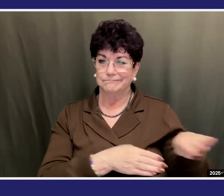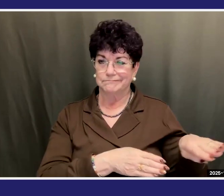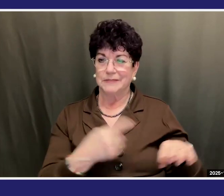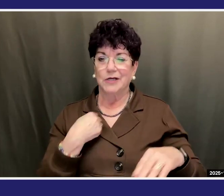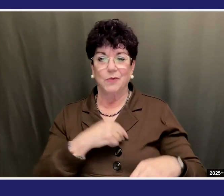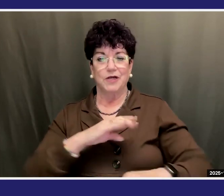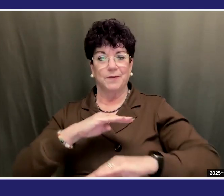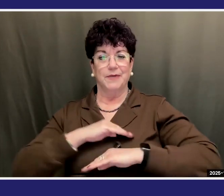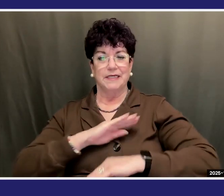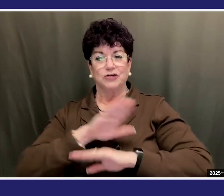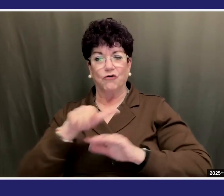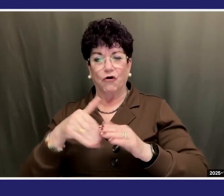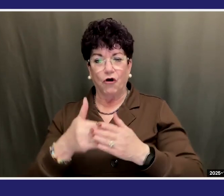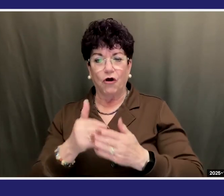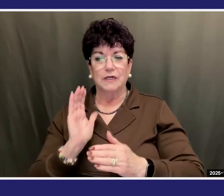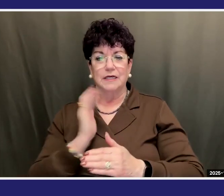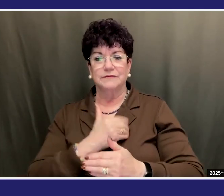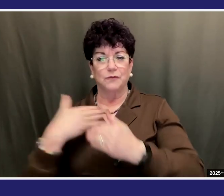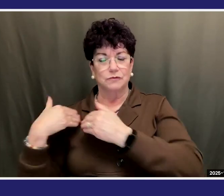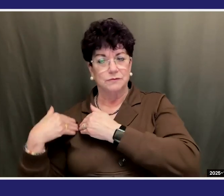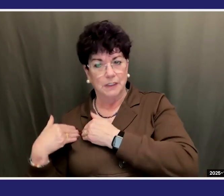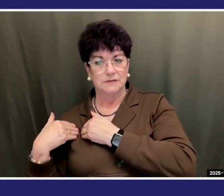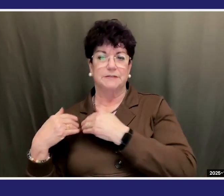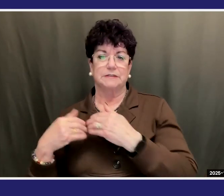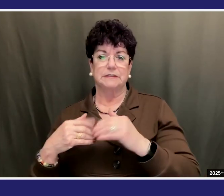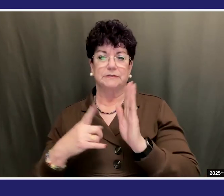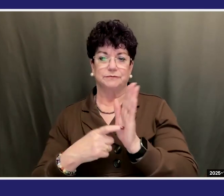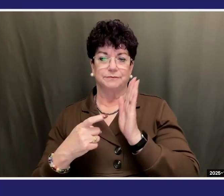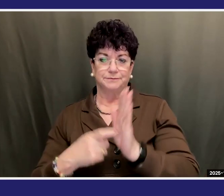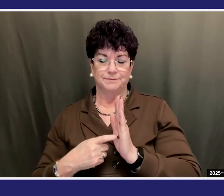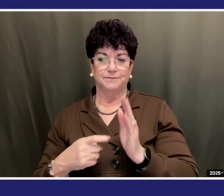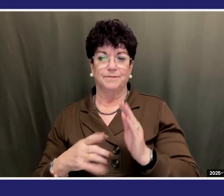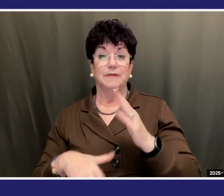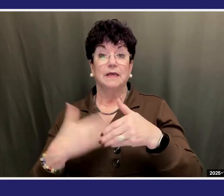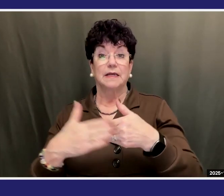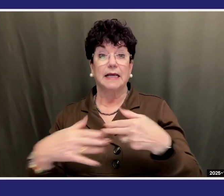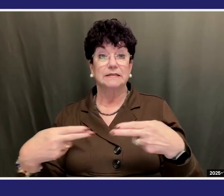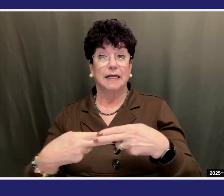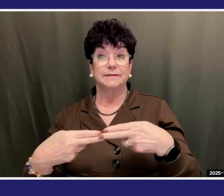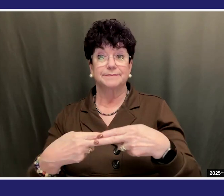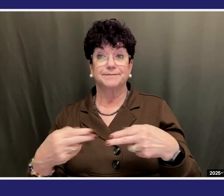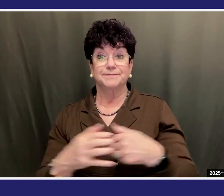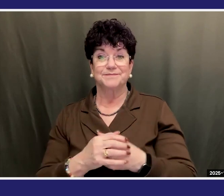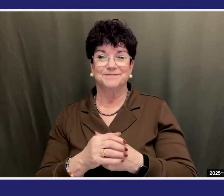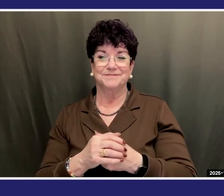meeting all of those accountability and responsibility measures. Next slide.